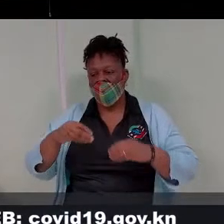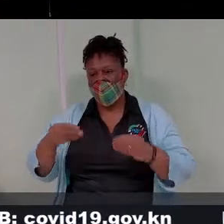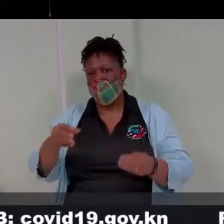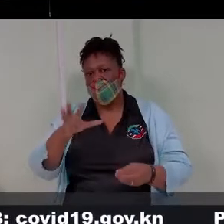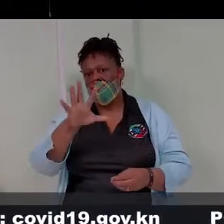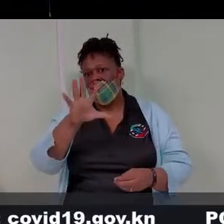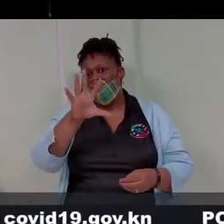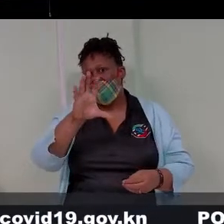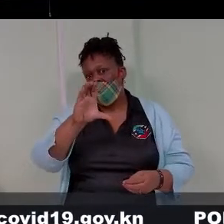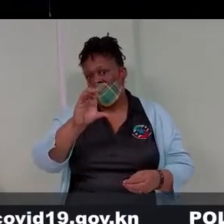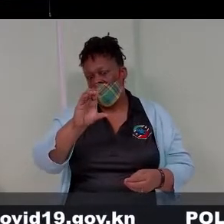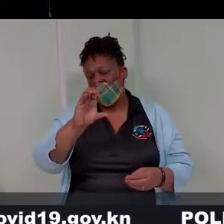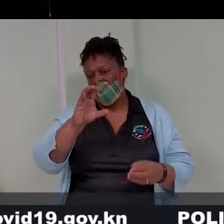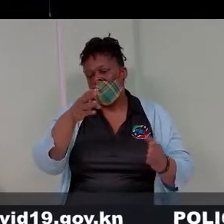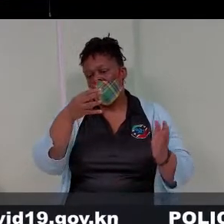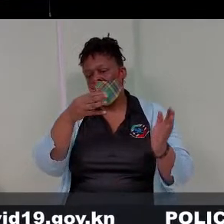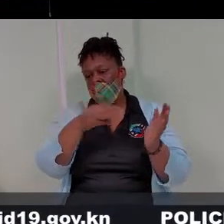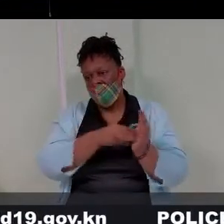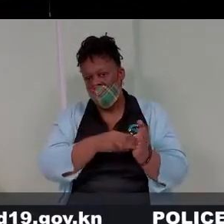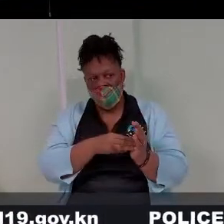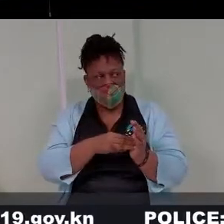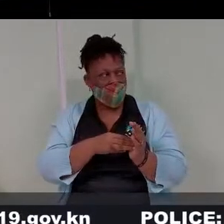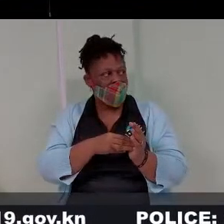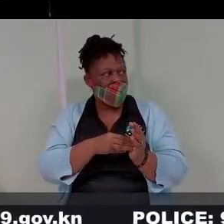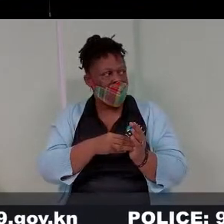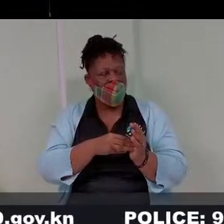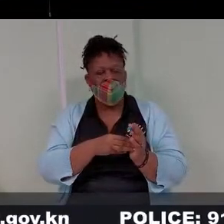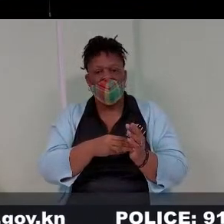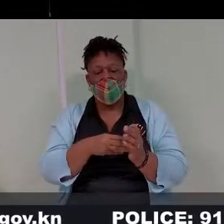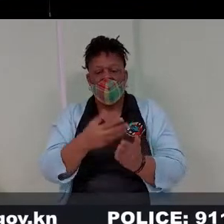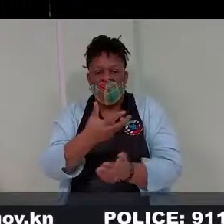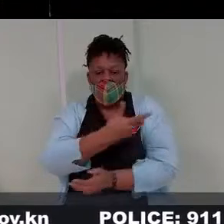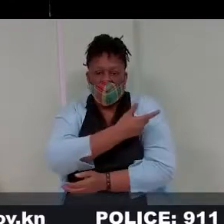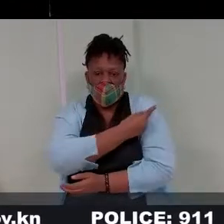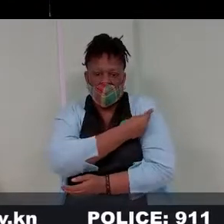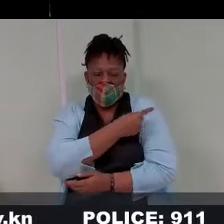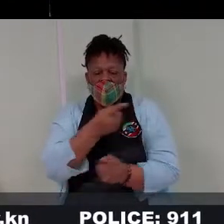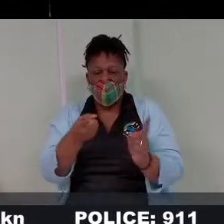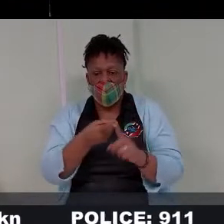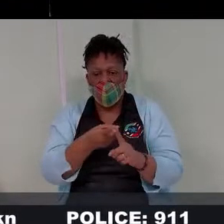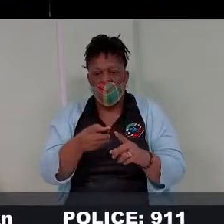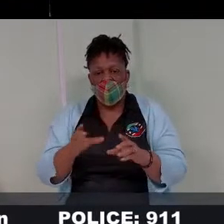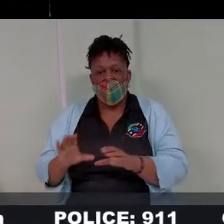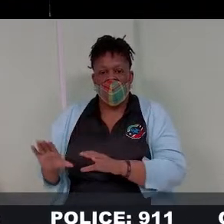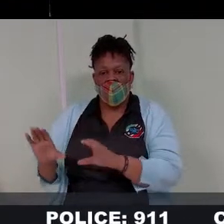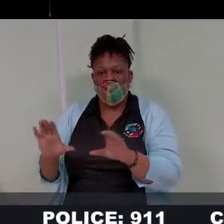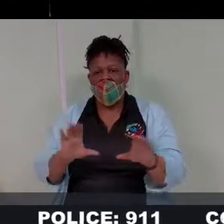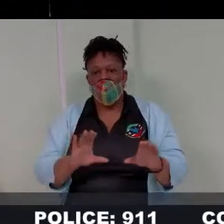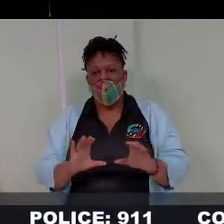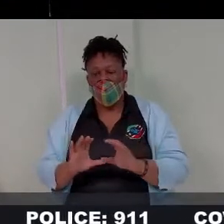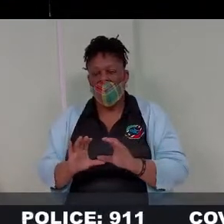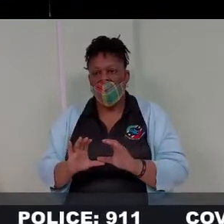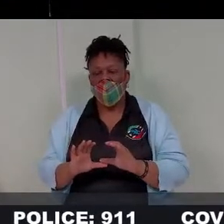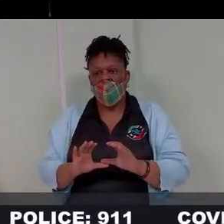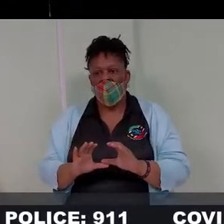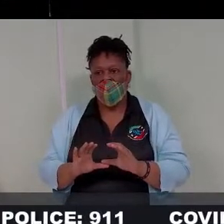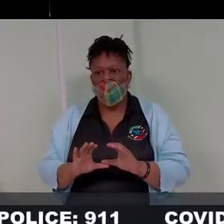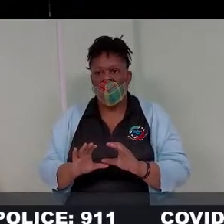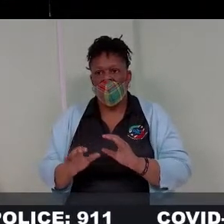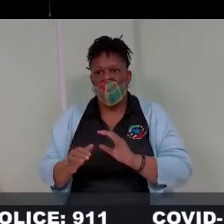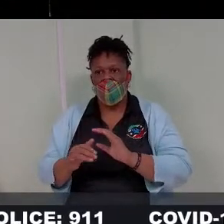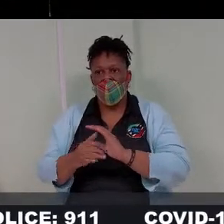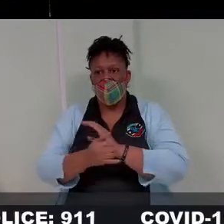500,000 AstraZeneca vaccines to the Caribbean. And there was a news